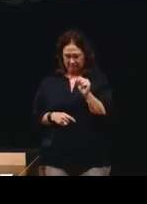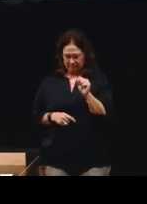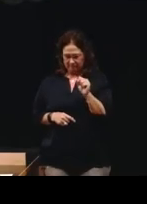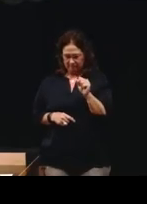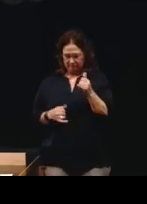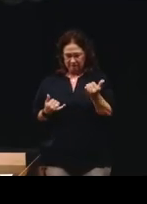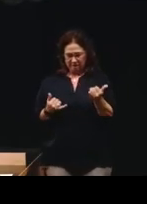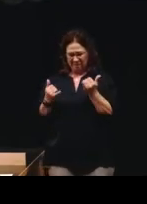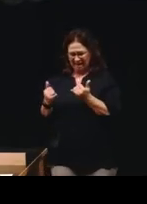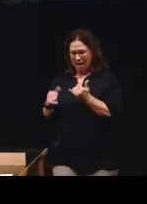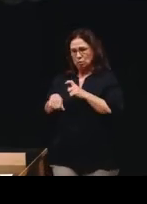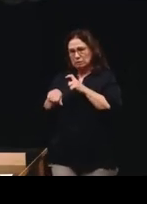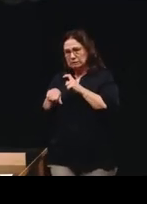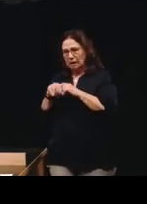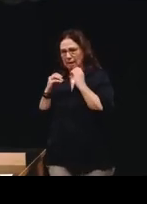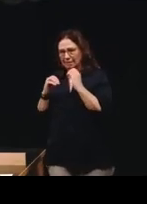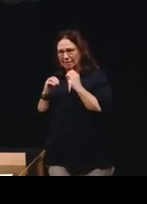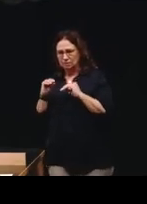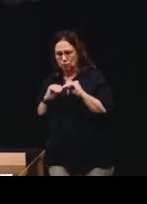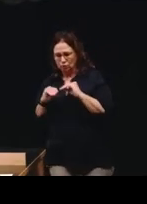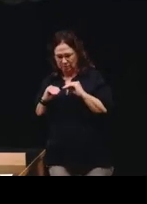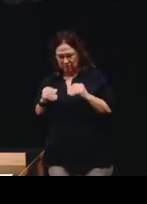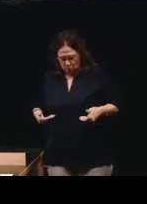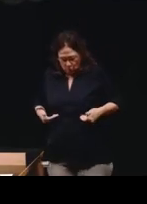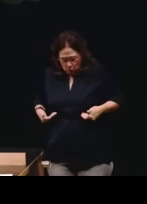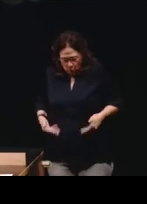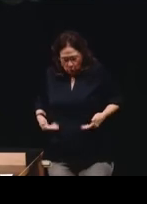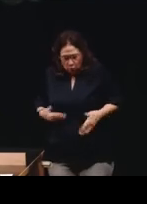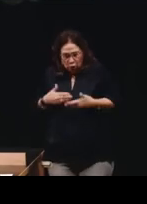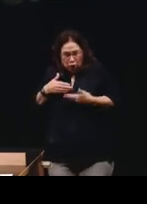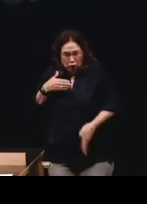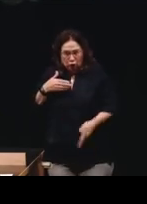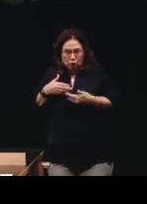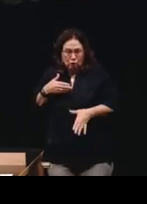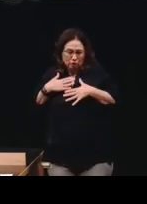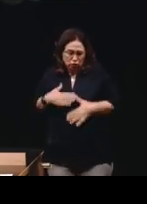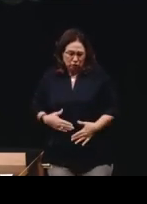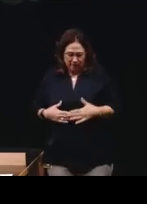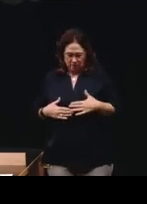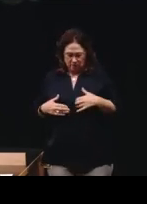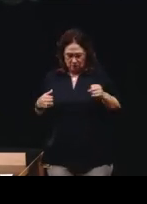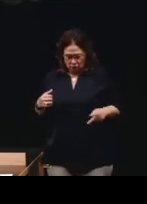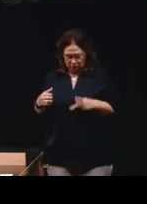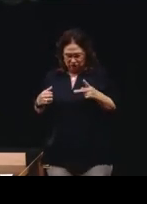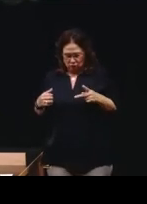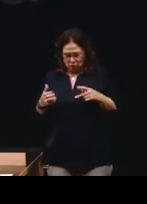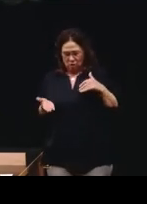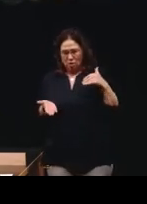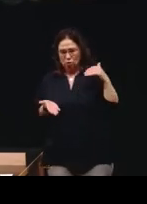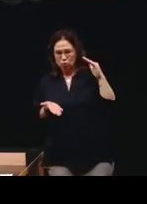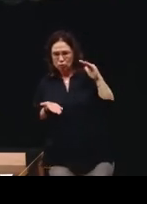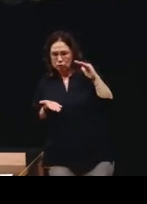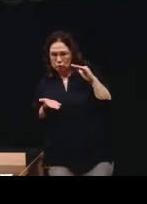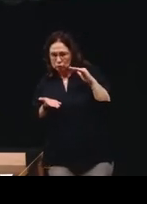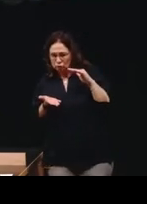more tremulous movements in the lower extremities. There's a return to lower frequency of the